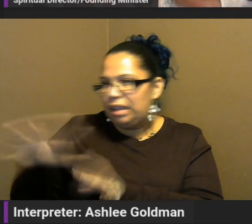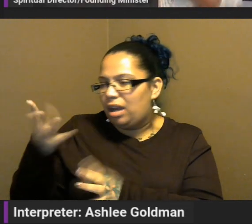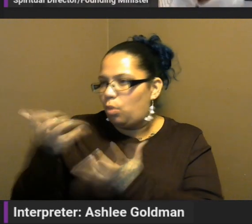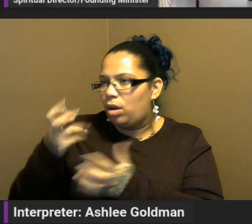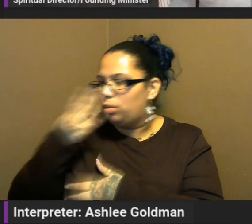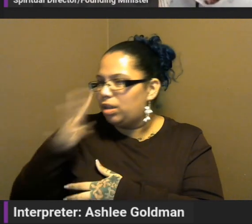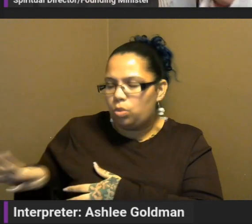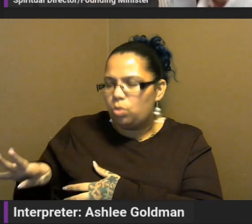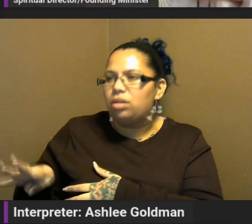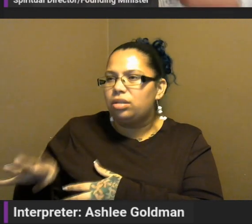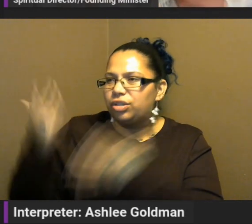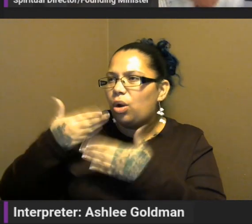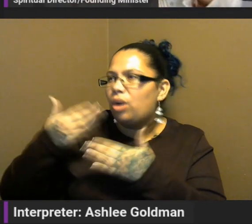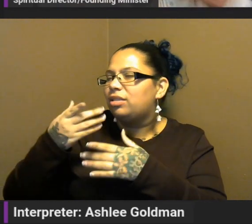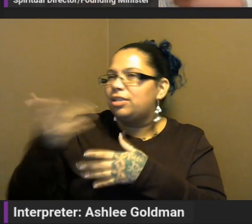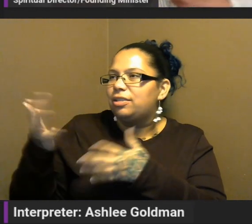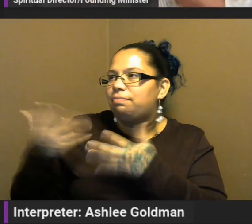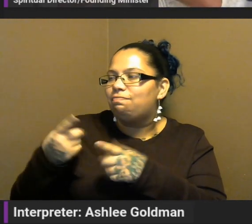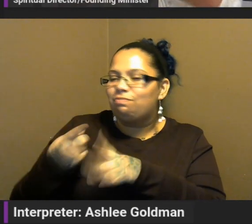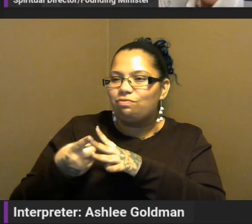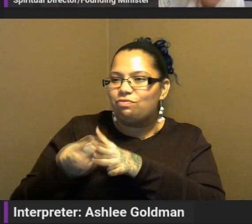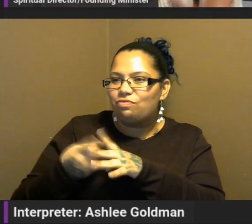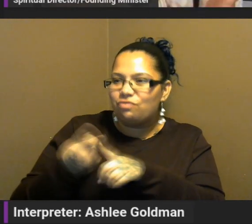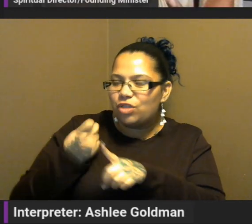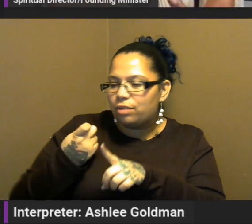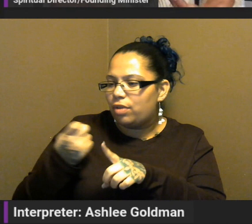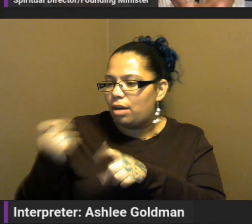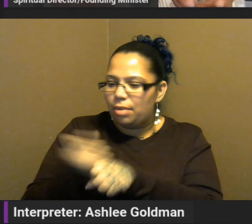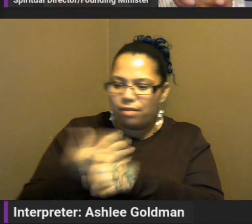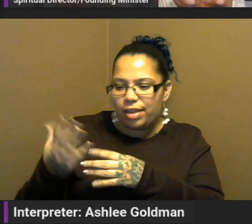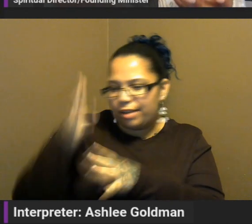place from whence all things come from. It is the womb of creation,